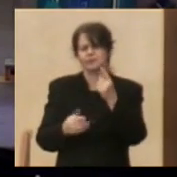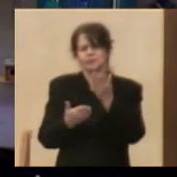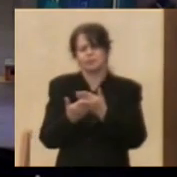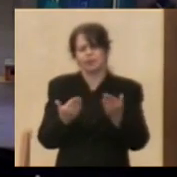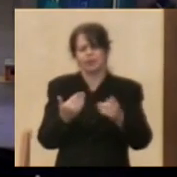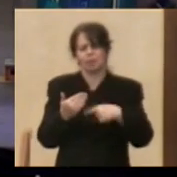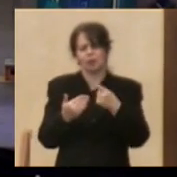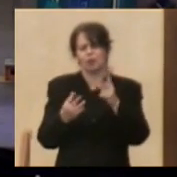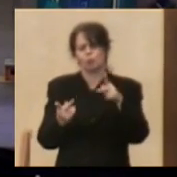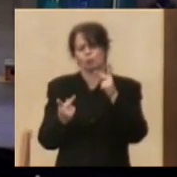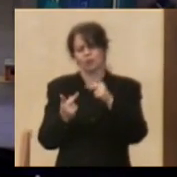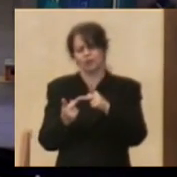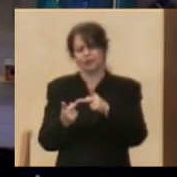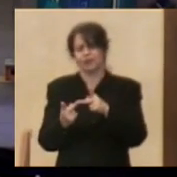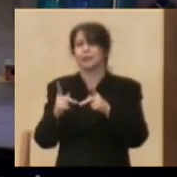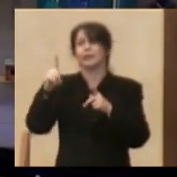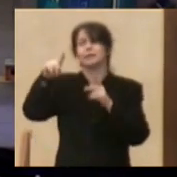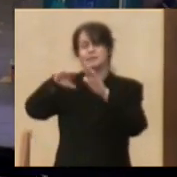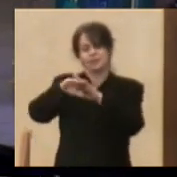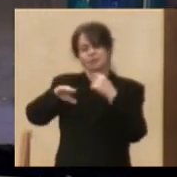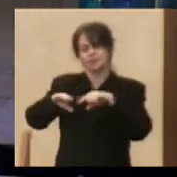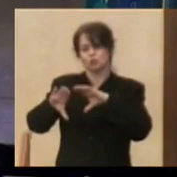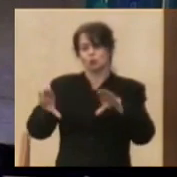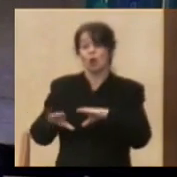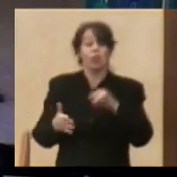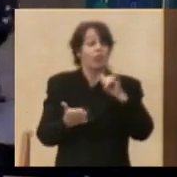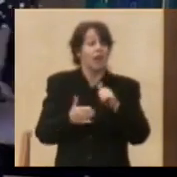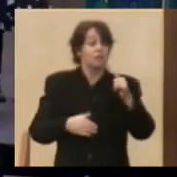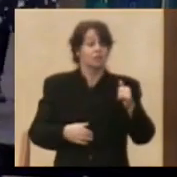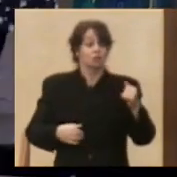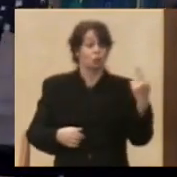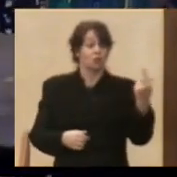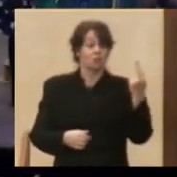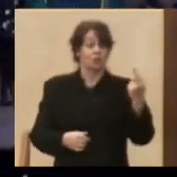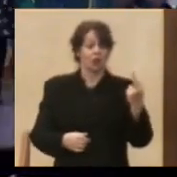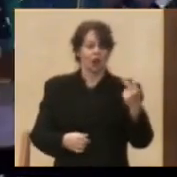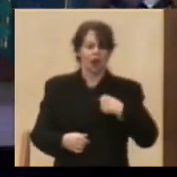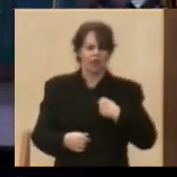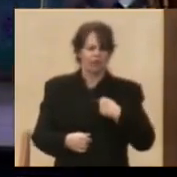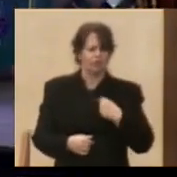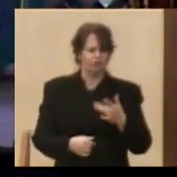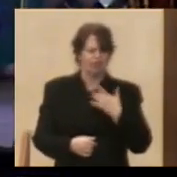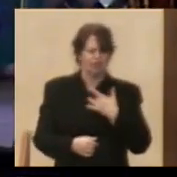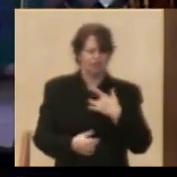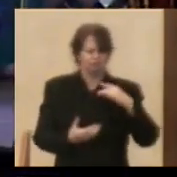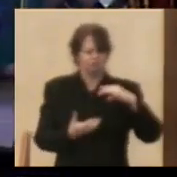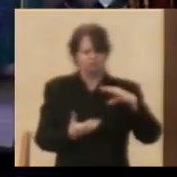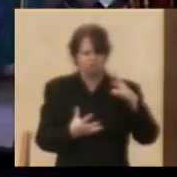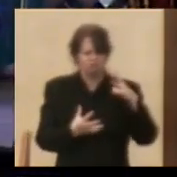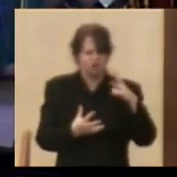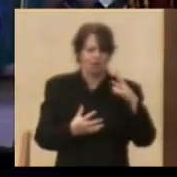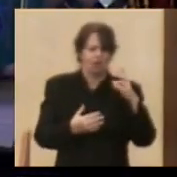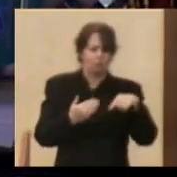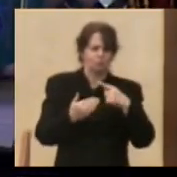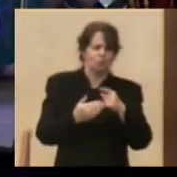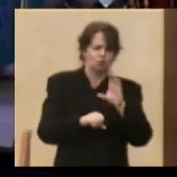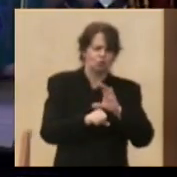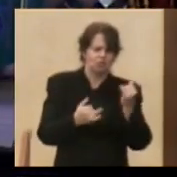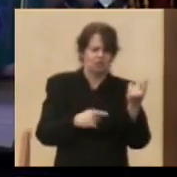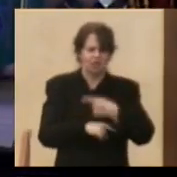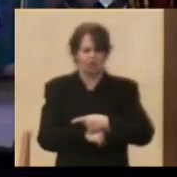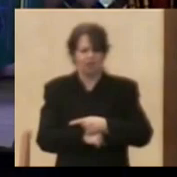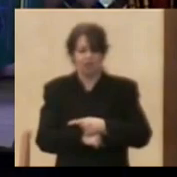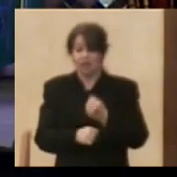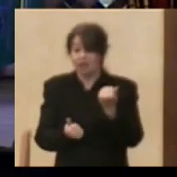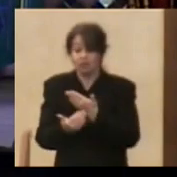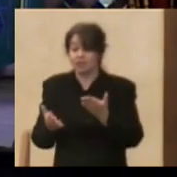to be about or calls us to certain things. That was it. That's why I have mixed reviews about church today. All those other things are really awesome, but then